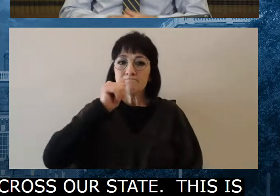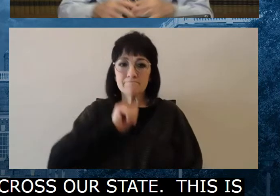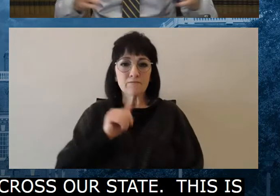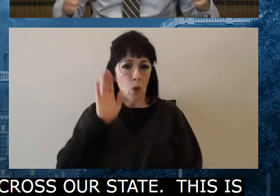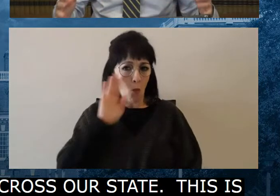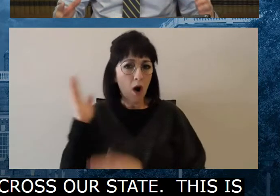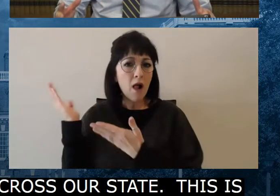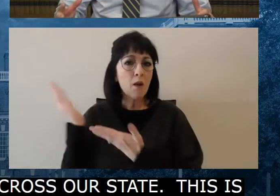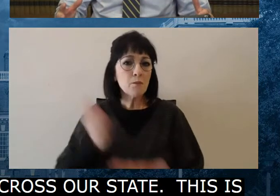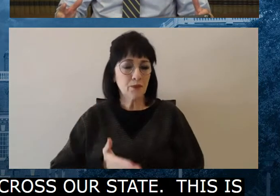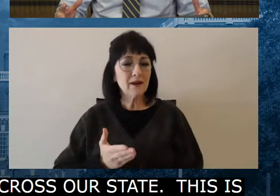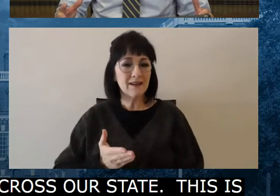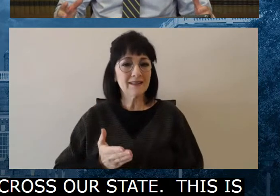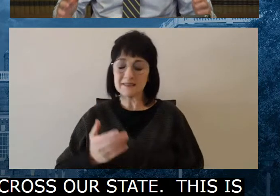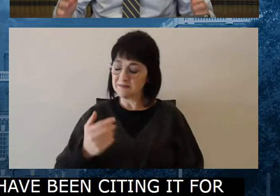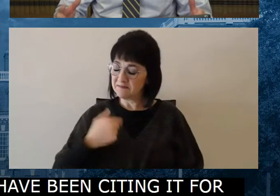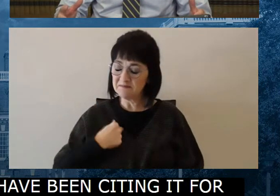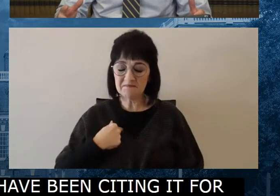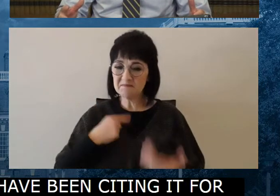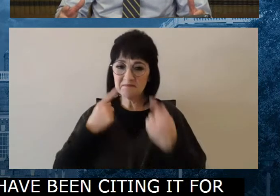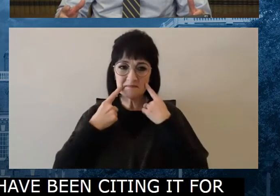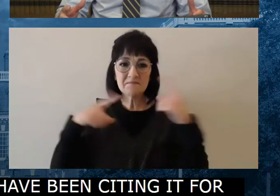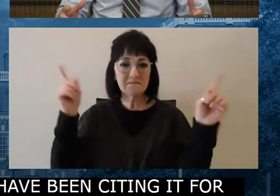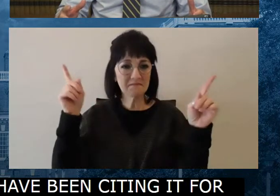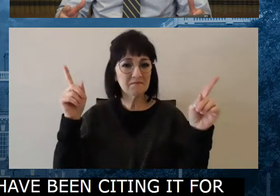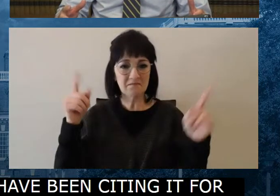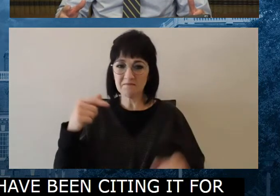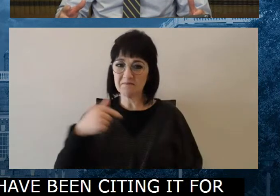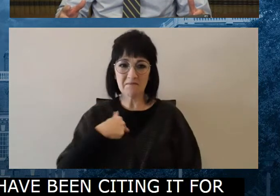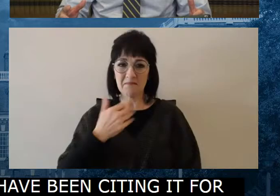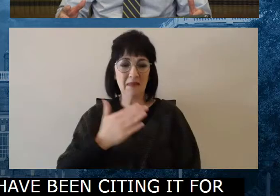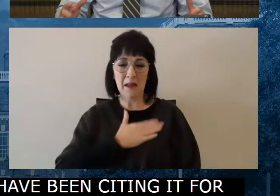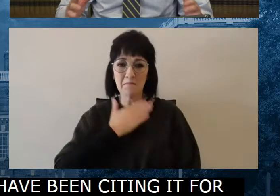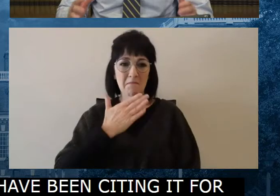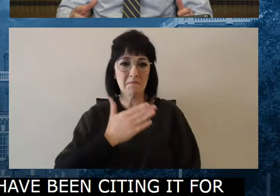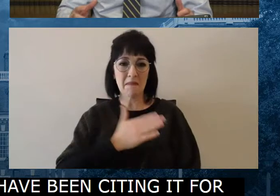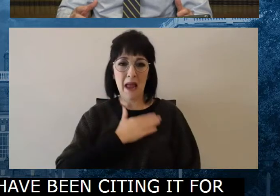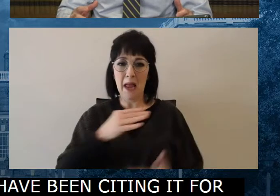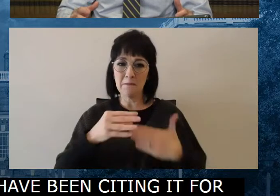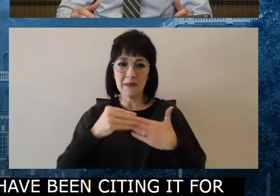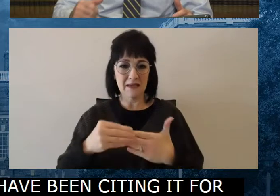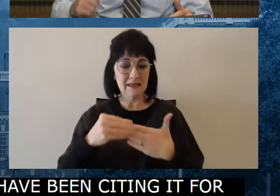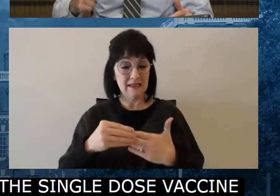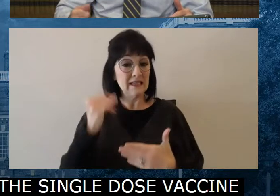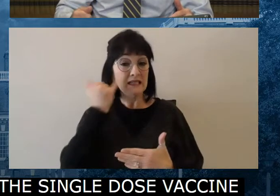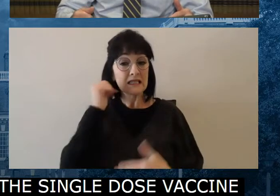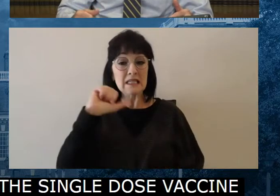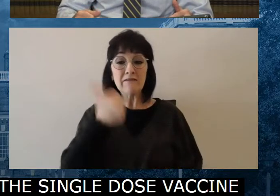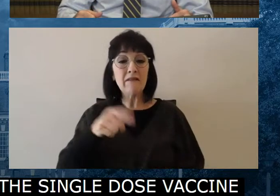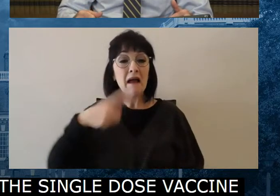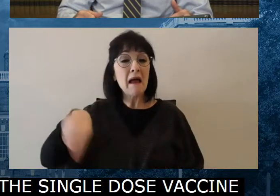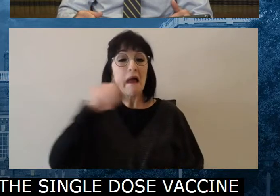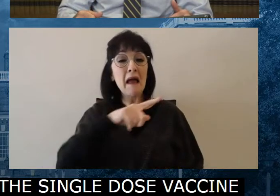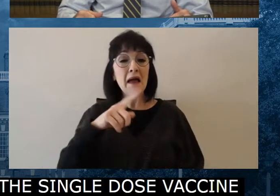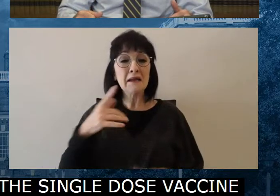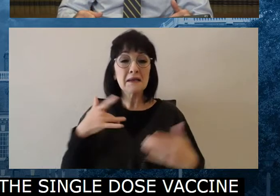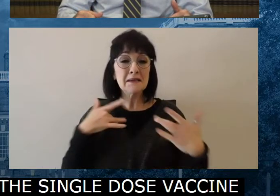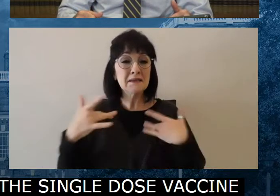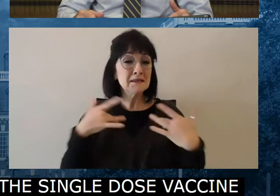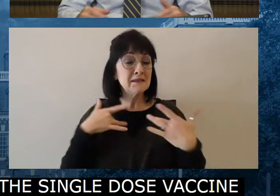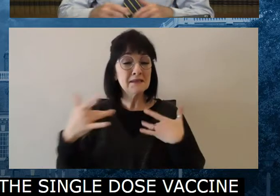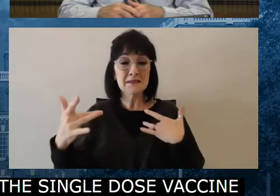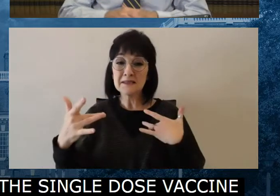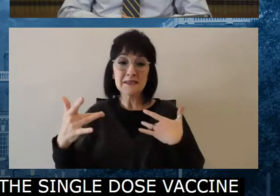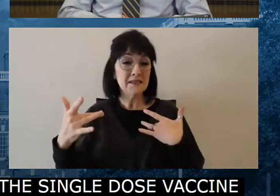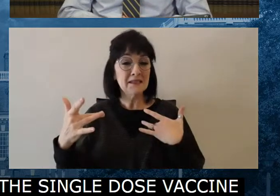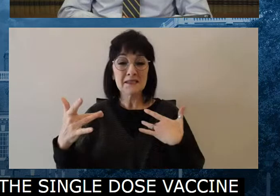I'm happy to lead the way, by the way. If anybody's hesitant about this single dose vaccine, I'll jump to the front of